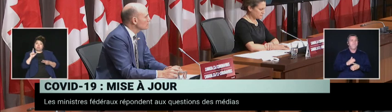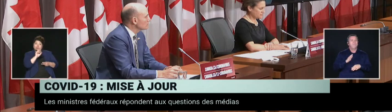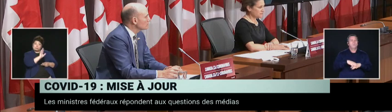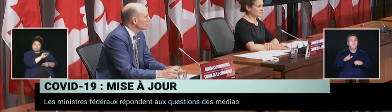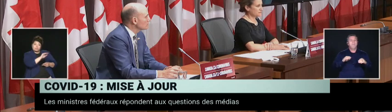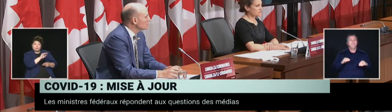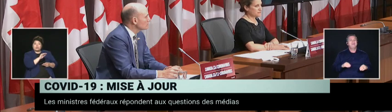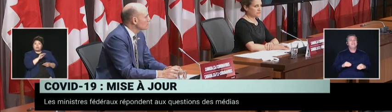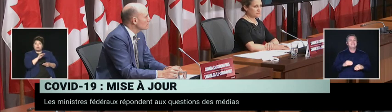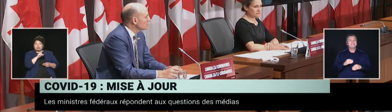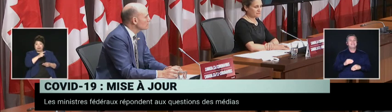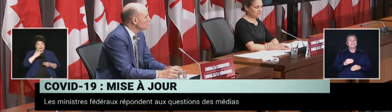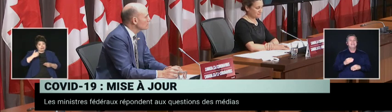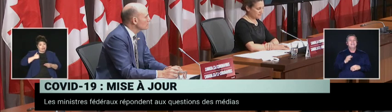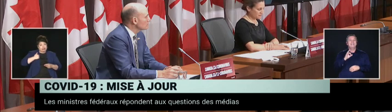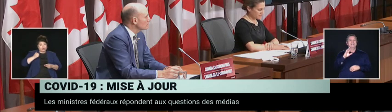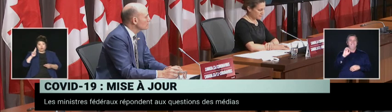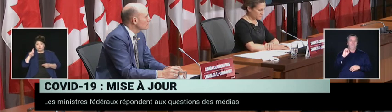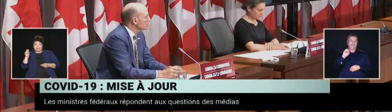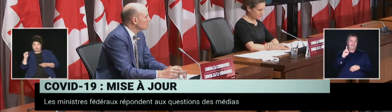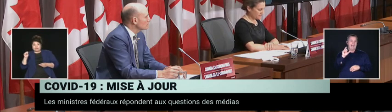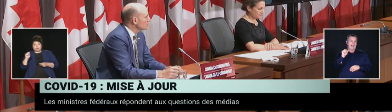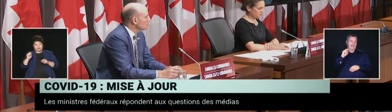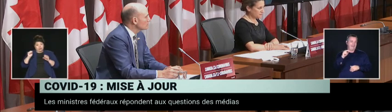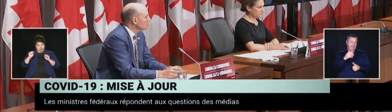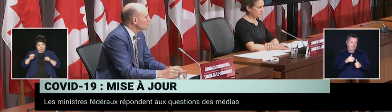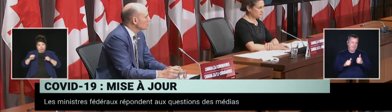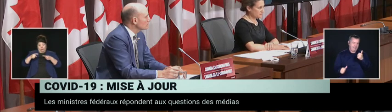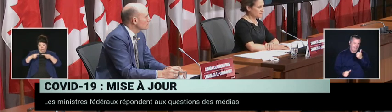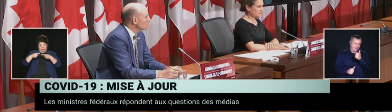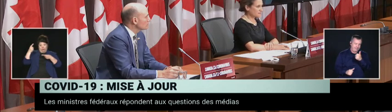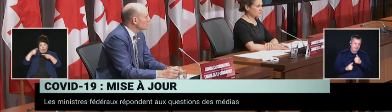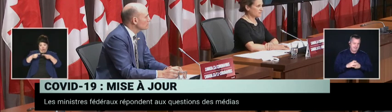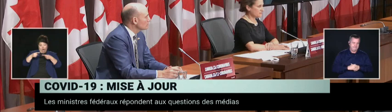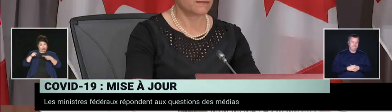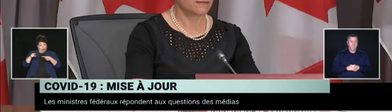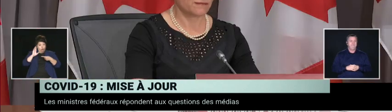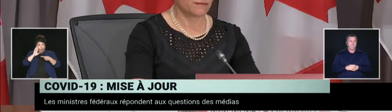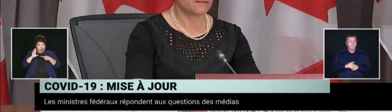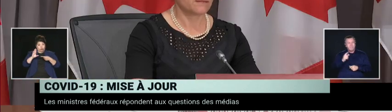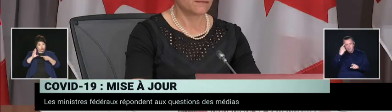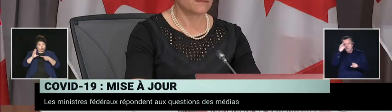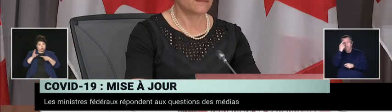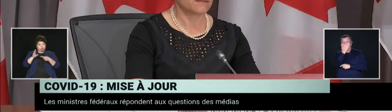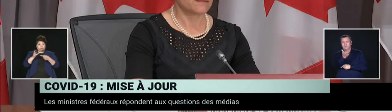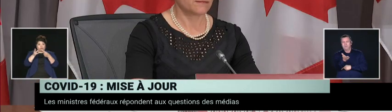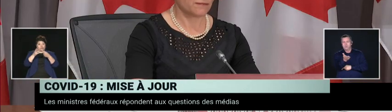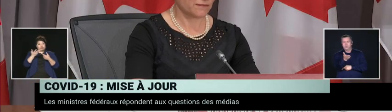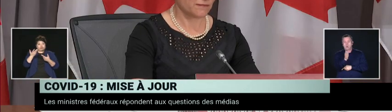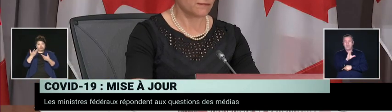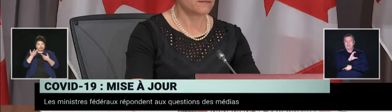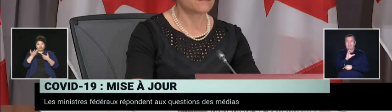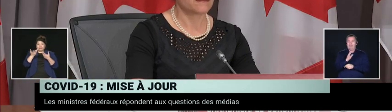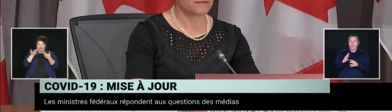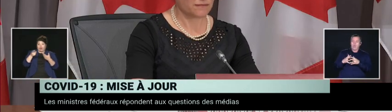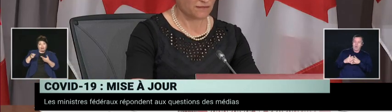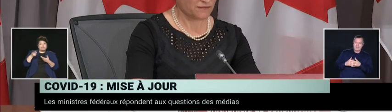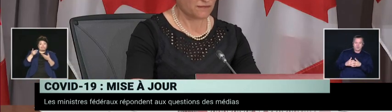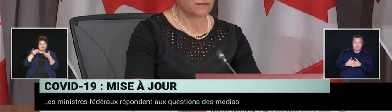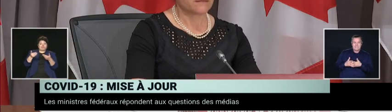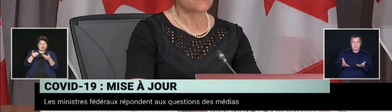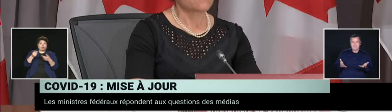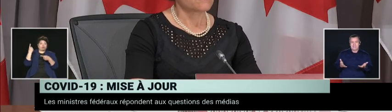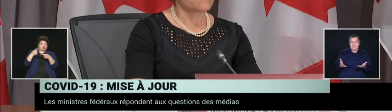agree to a clean rollover of the border restrictions into July have come as a disappointment to many, including divided families and